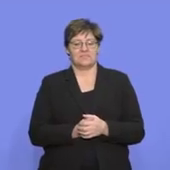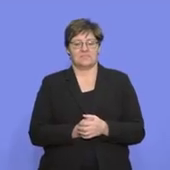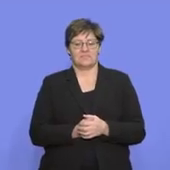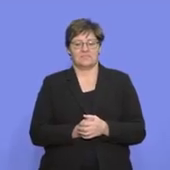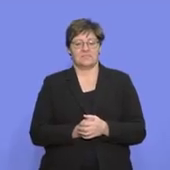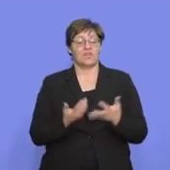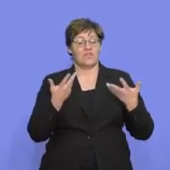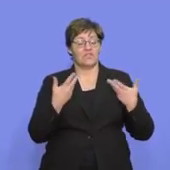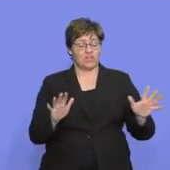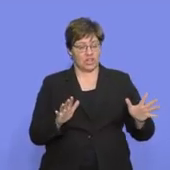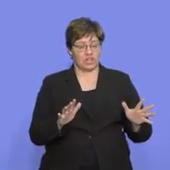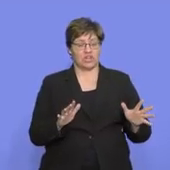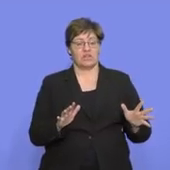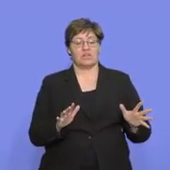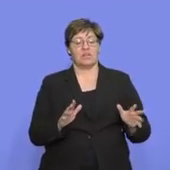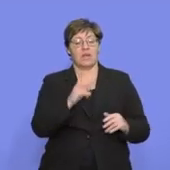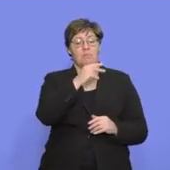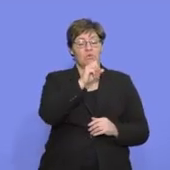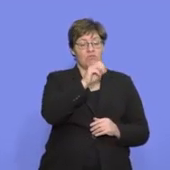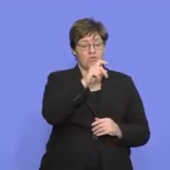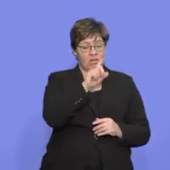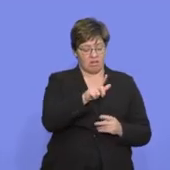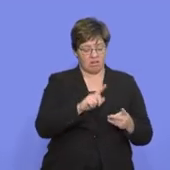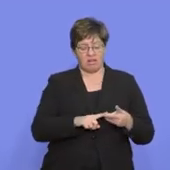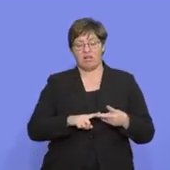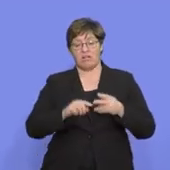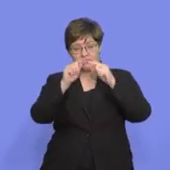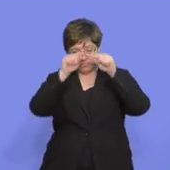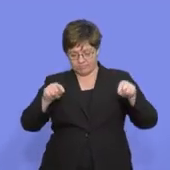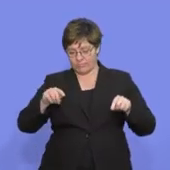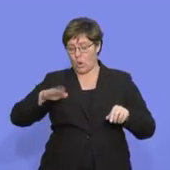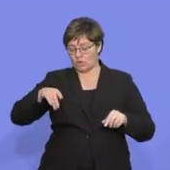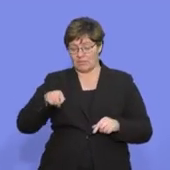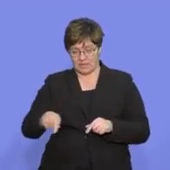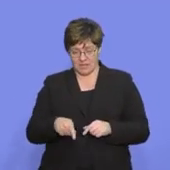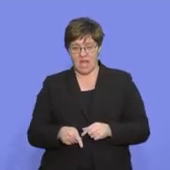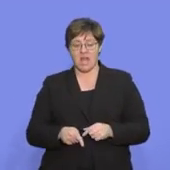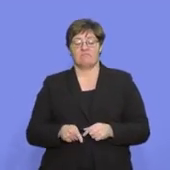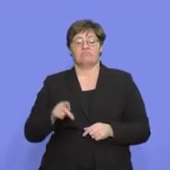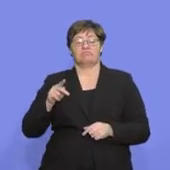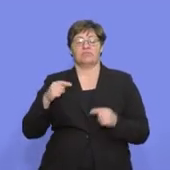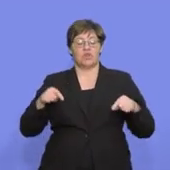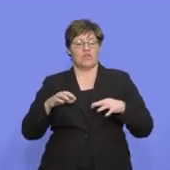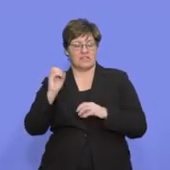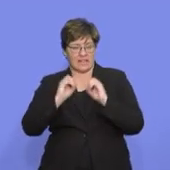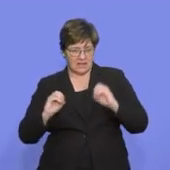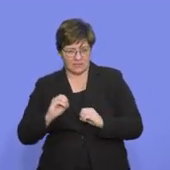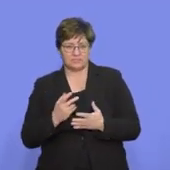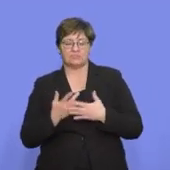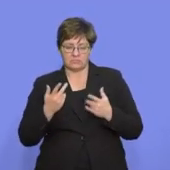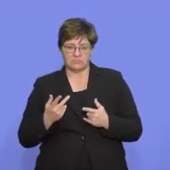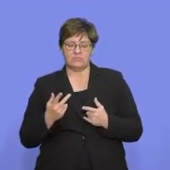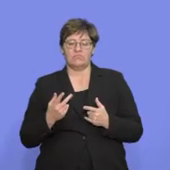We have done the peripheral and the autonomic nervous system. Today we have done the nerve cells. Now we're going to do the